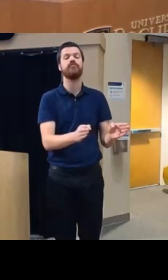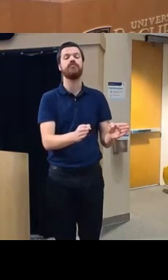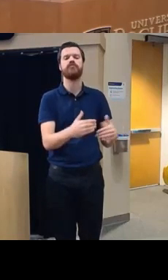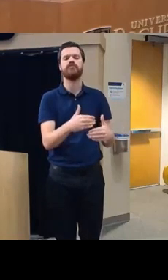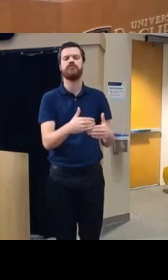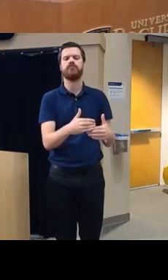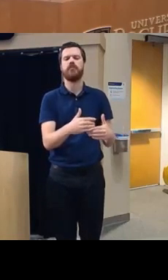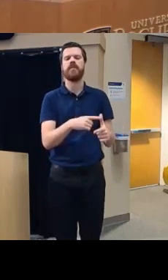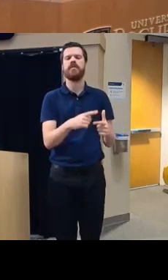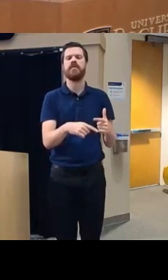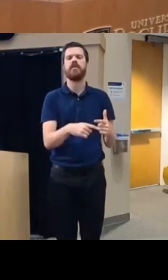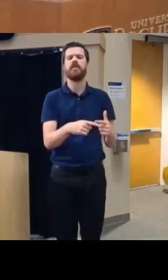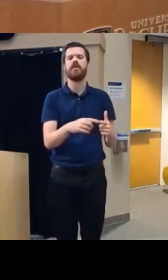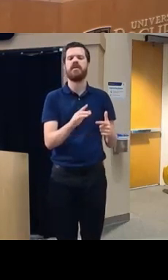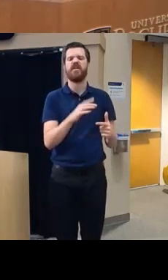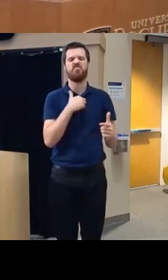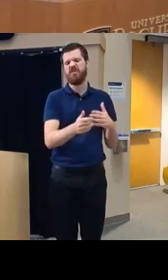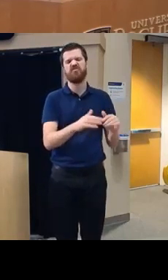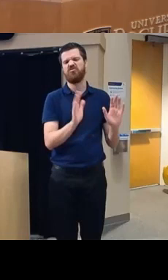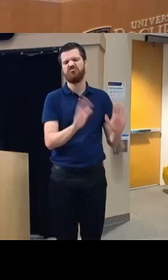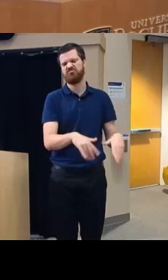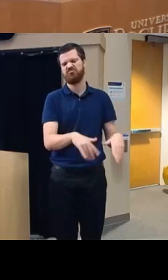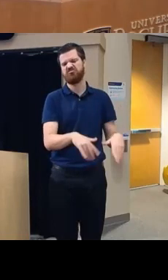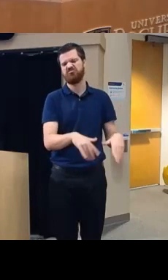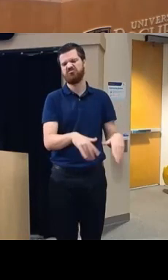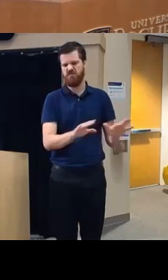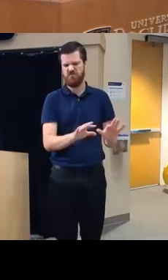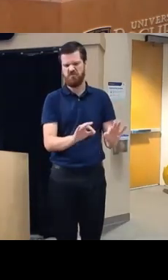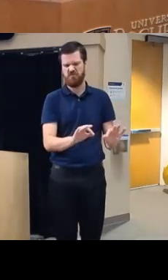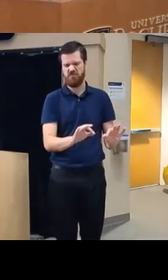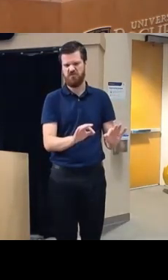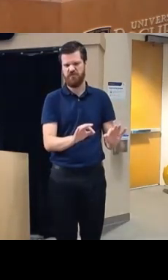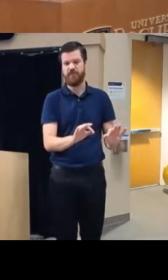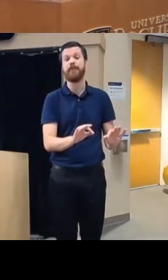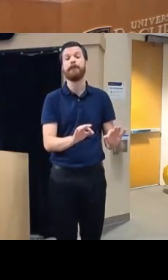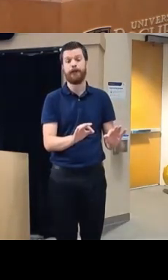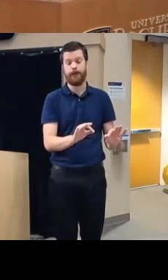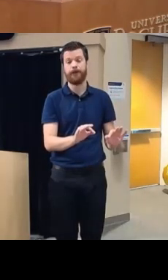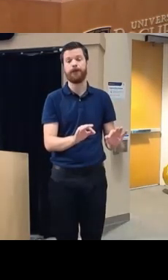Okay, I'm gonna go through this, whatever. So this is the photo of that.